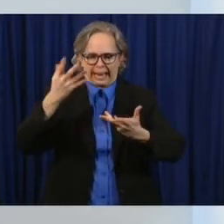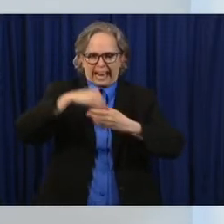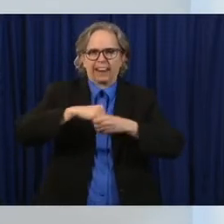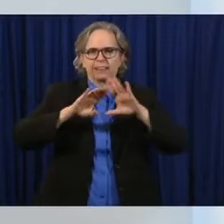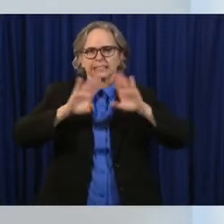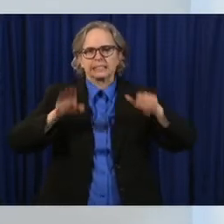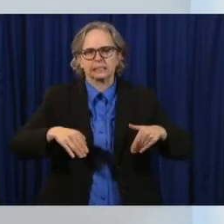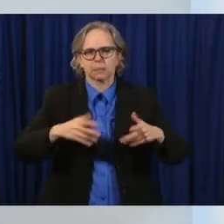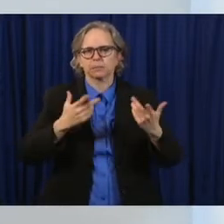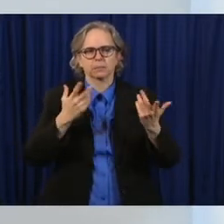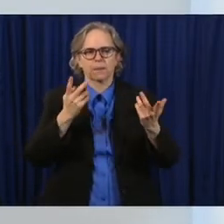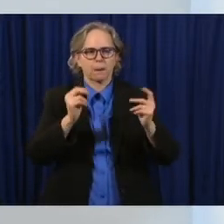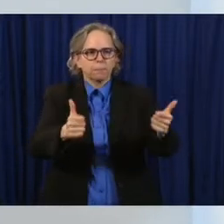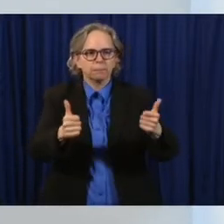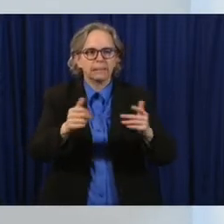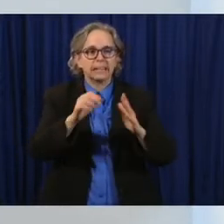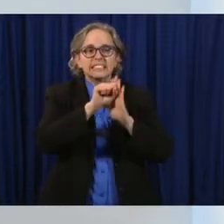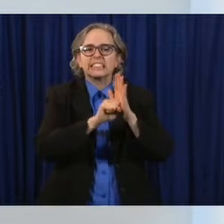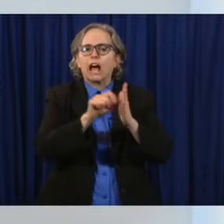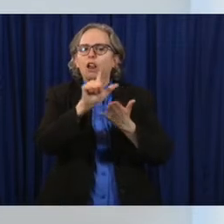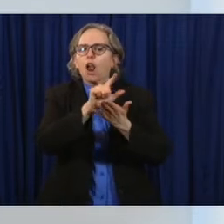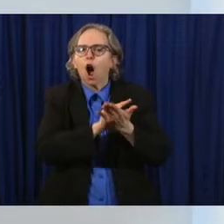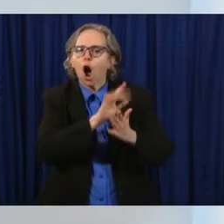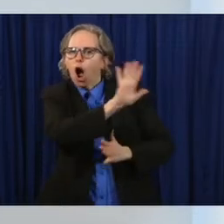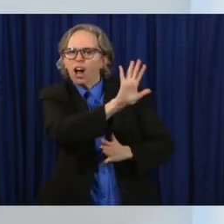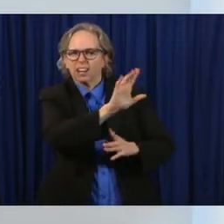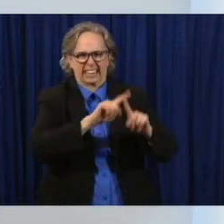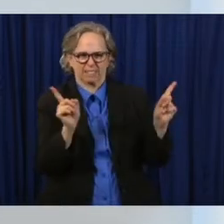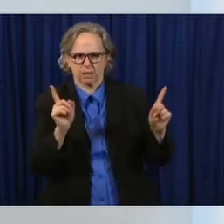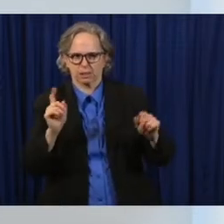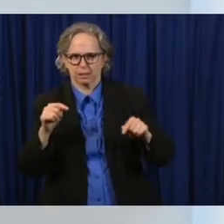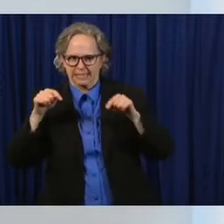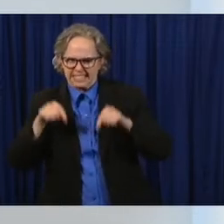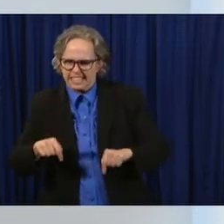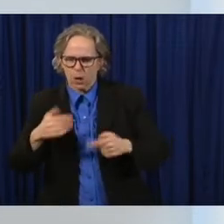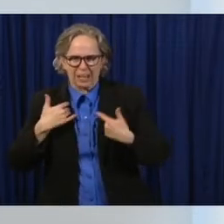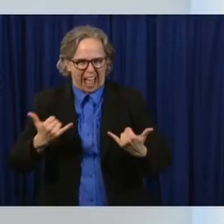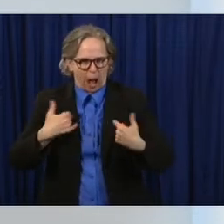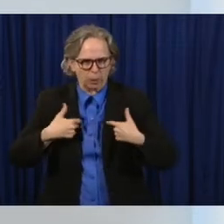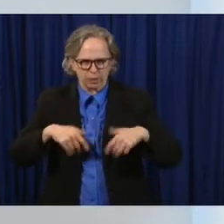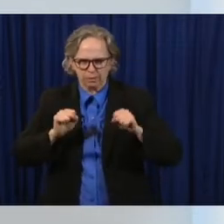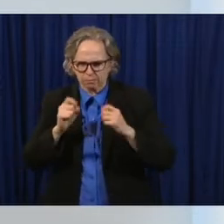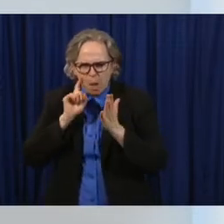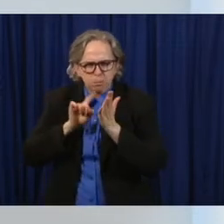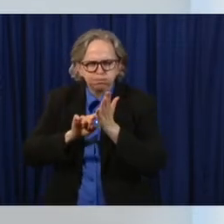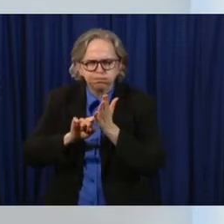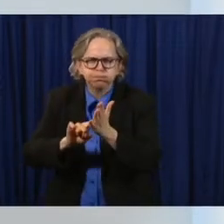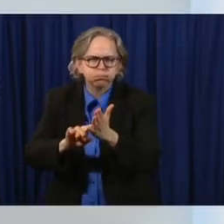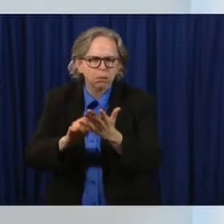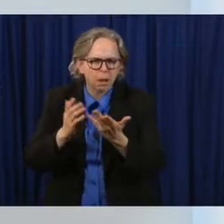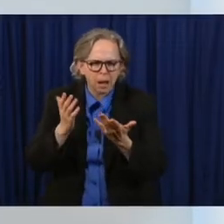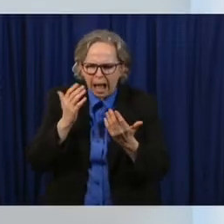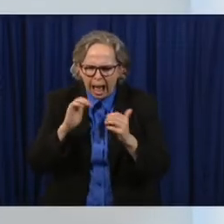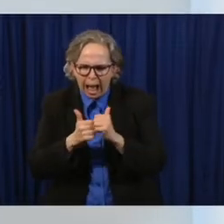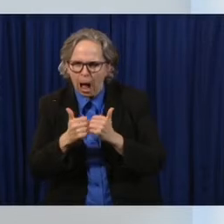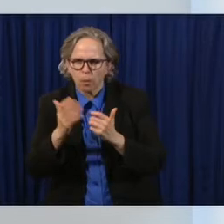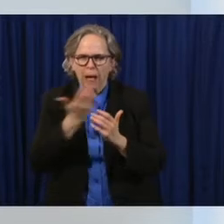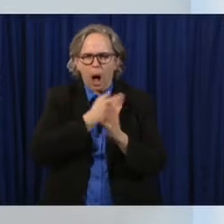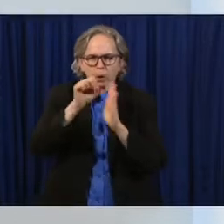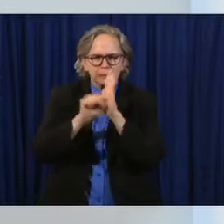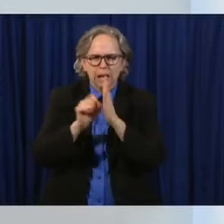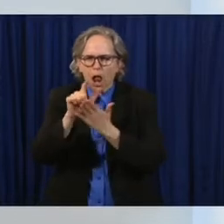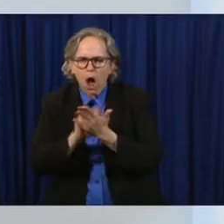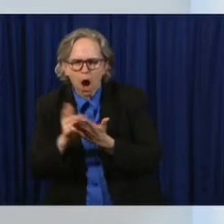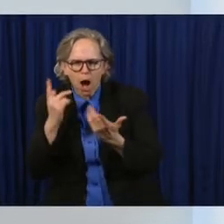law requirements. We are actively examining right now all of the different ways we can alleviate some